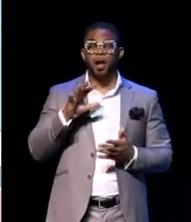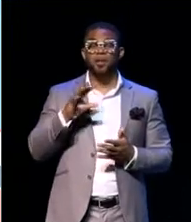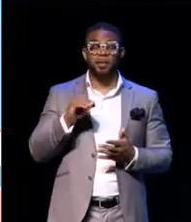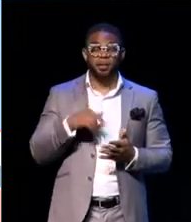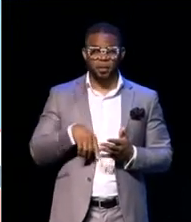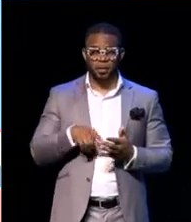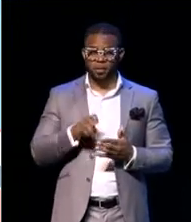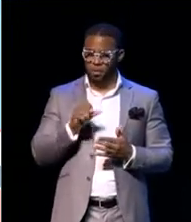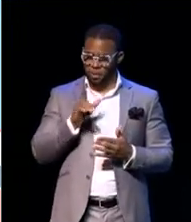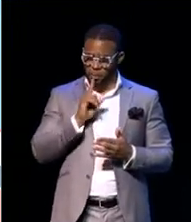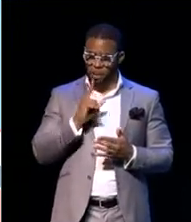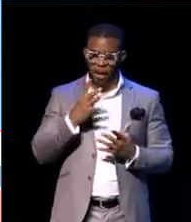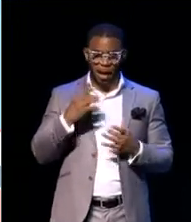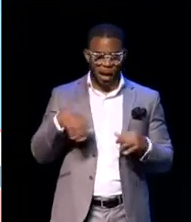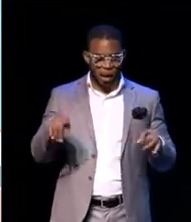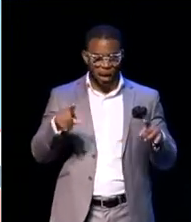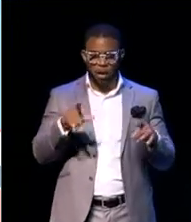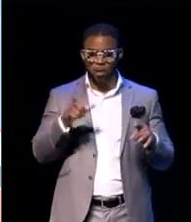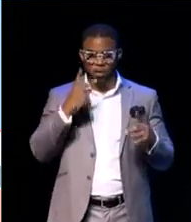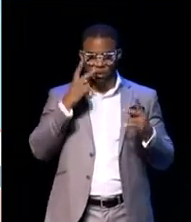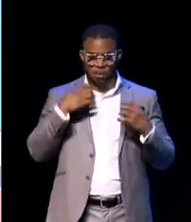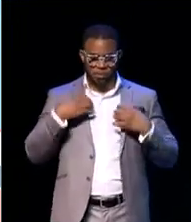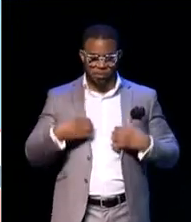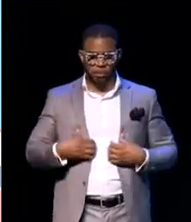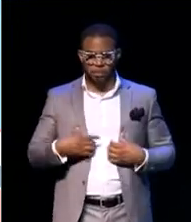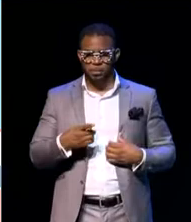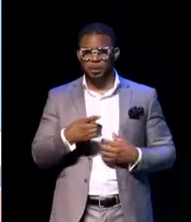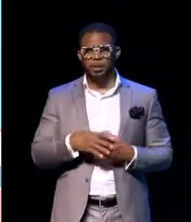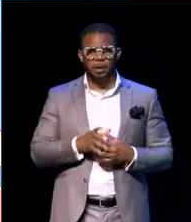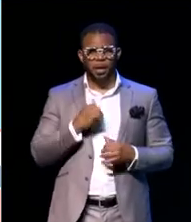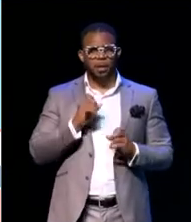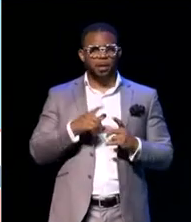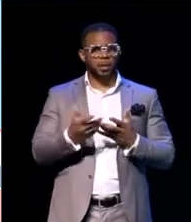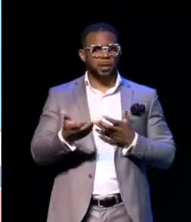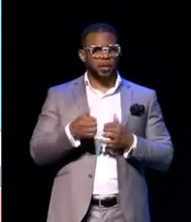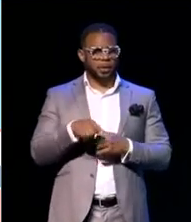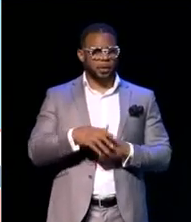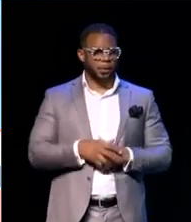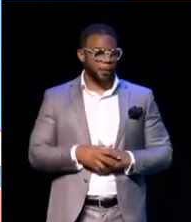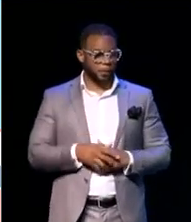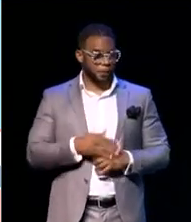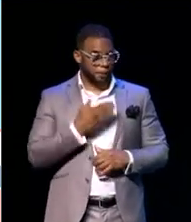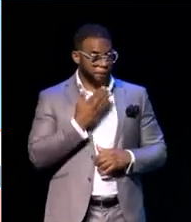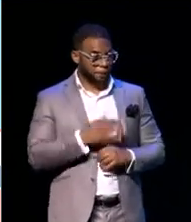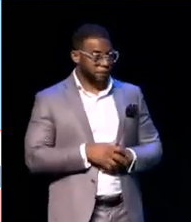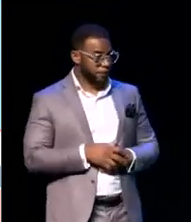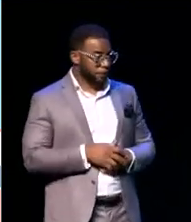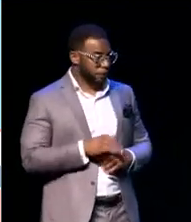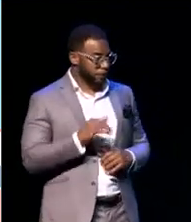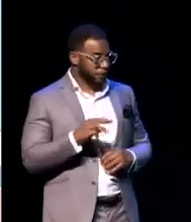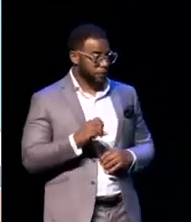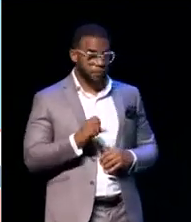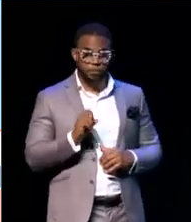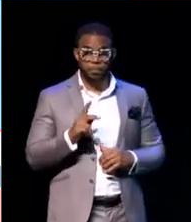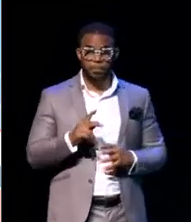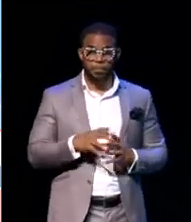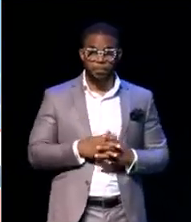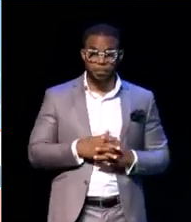150 of them. So they're going to be out, and you will absolutely have the opportunity to engage with them. Thank you. James?